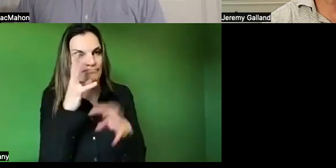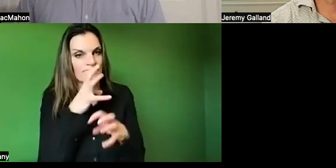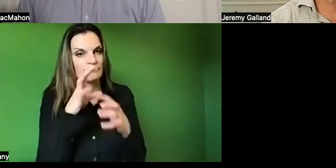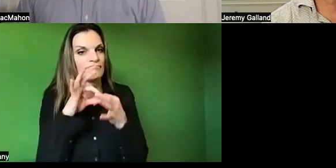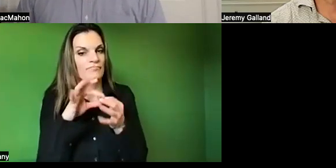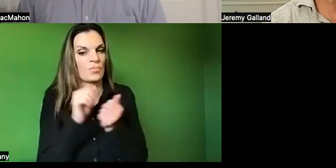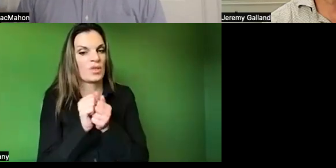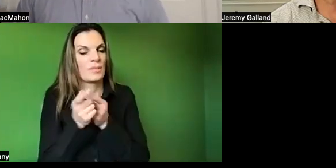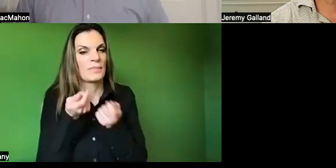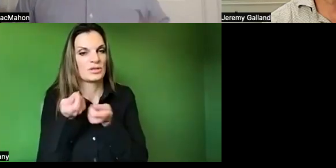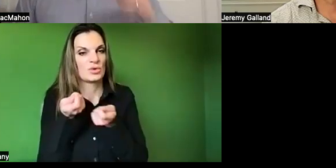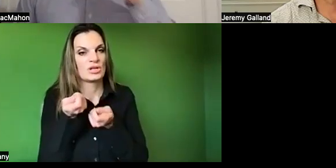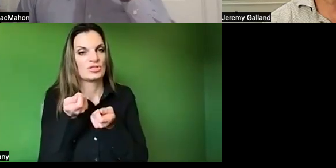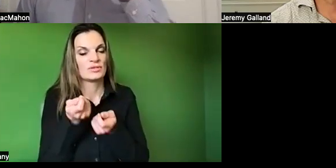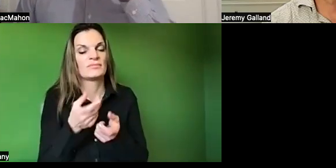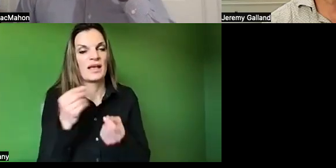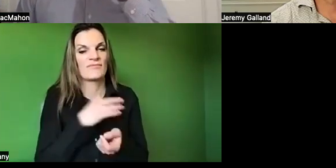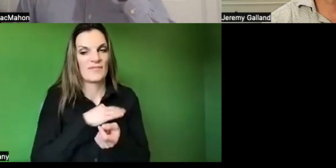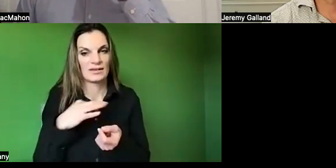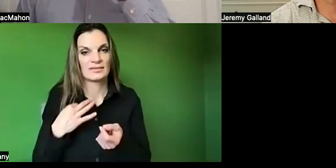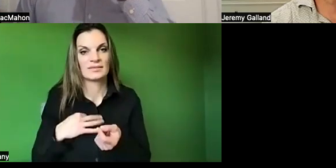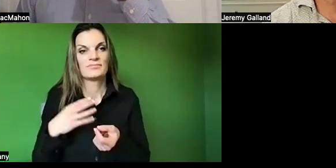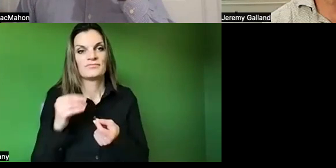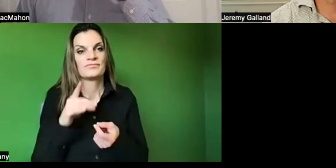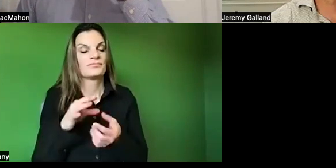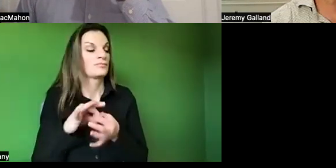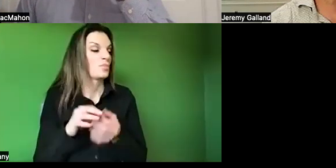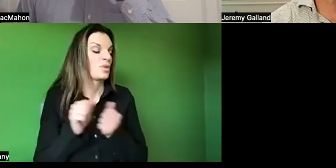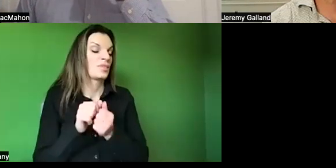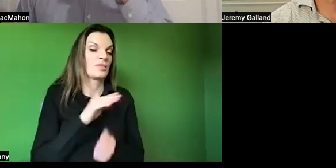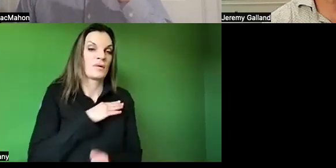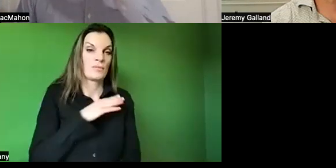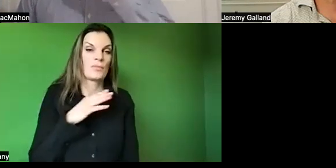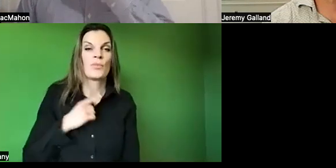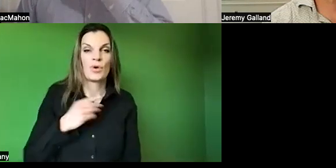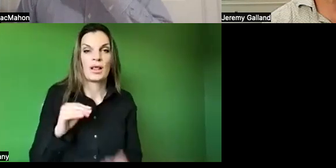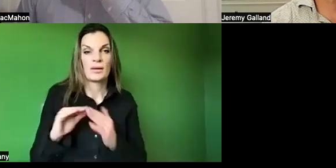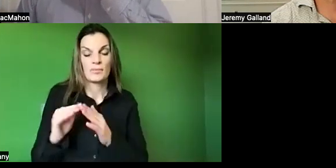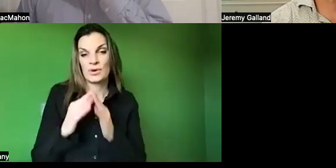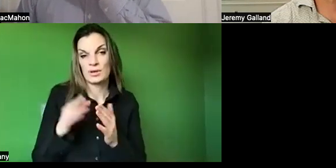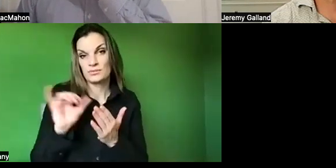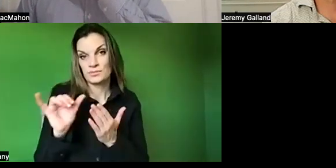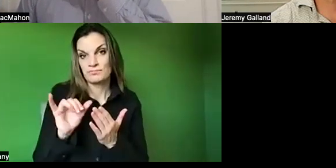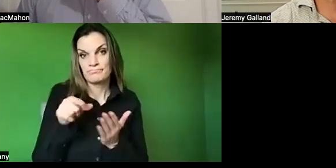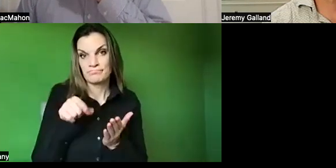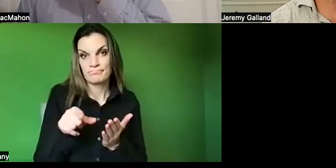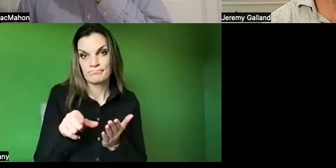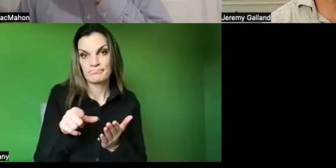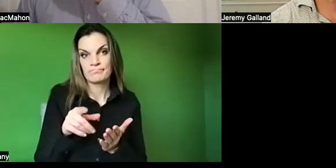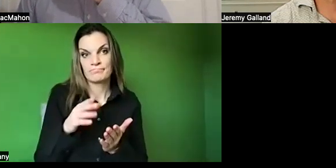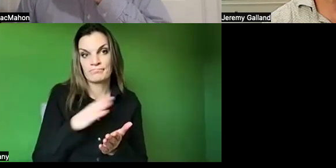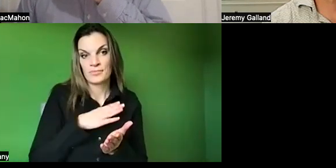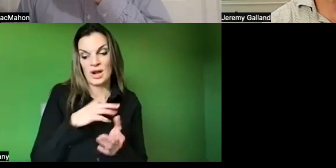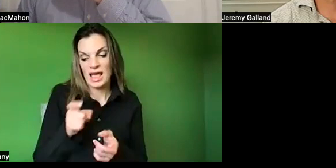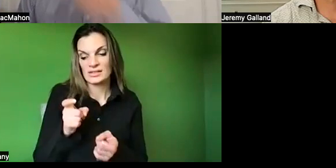the administration and the faculty, the relationship of the board to the community, and the need for the board to juggle many